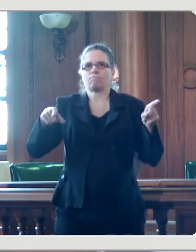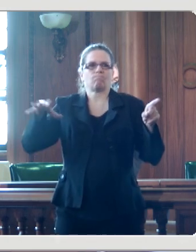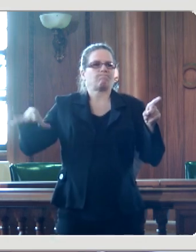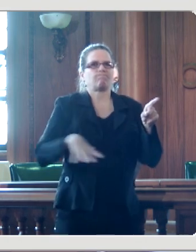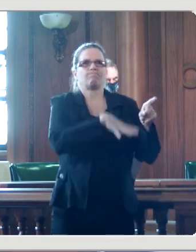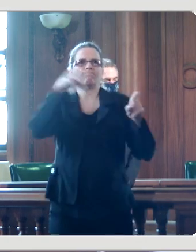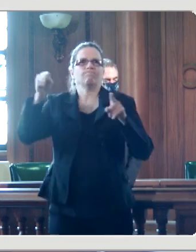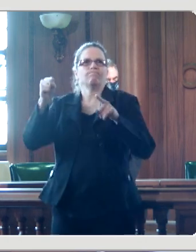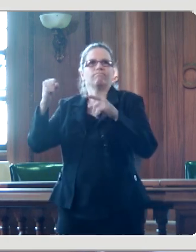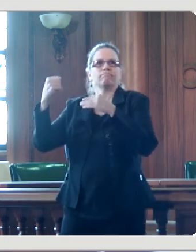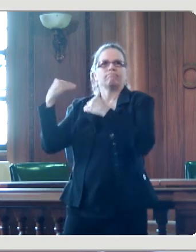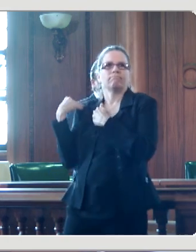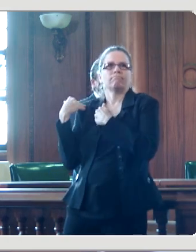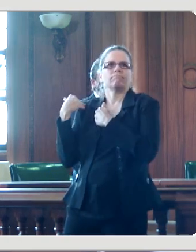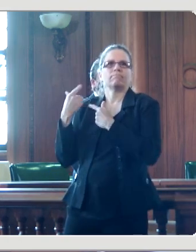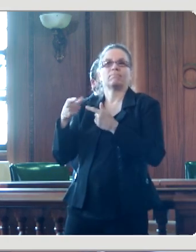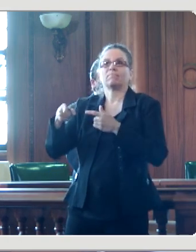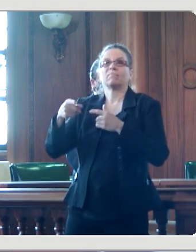vacations to cover